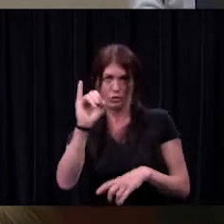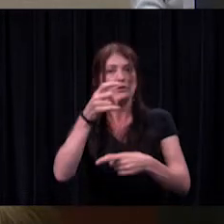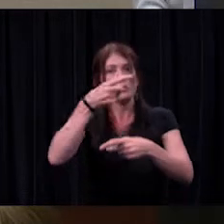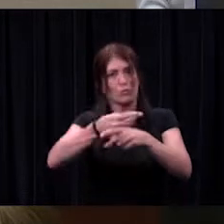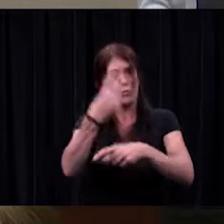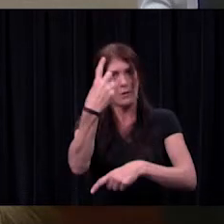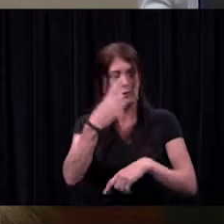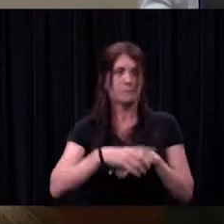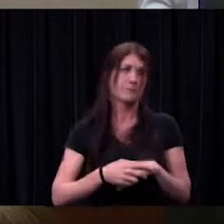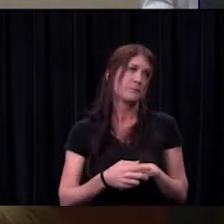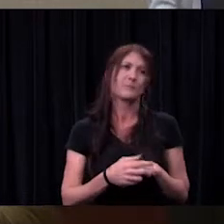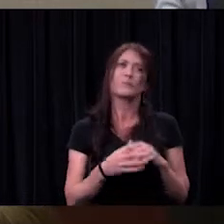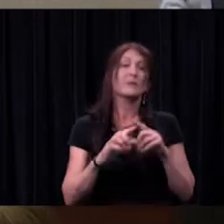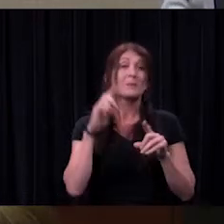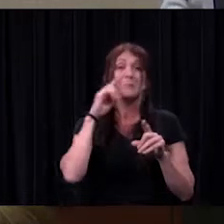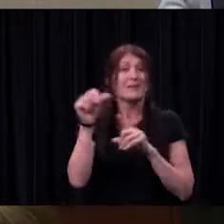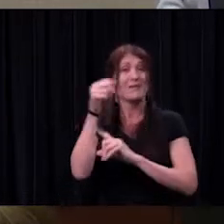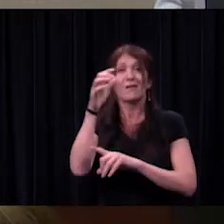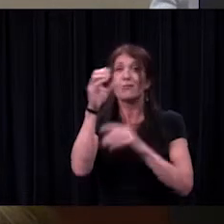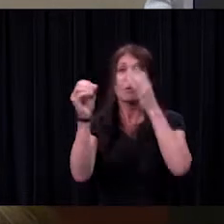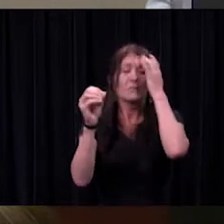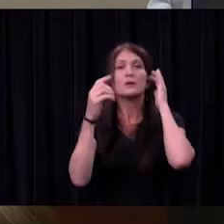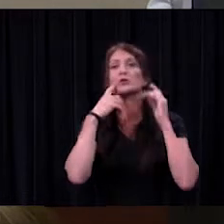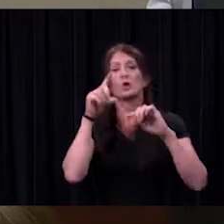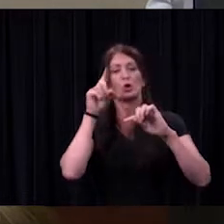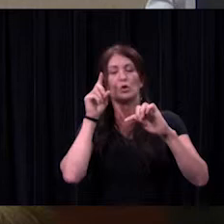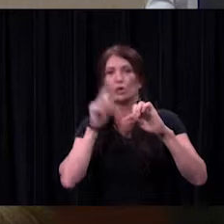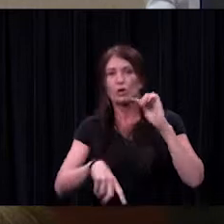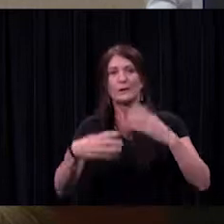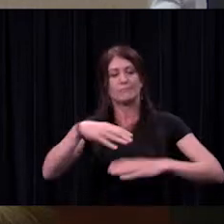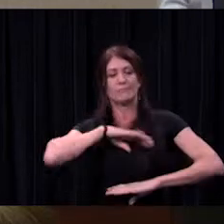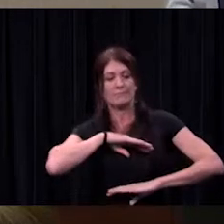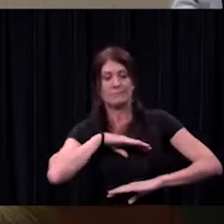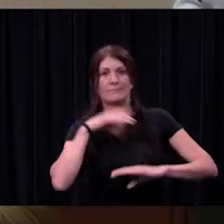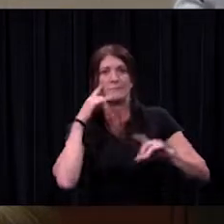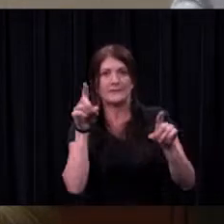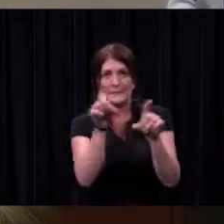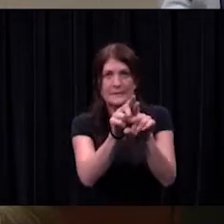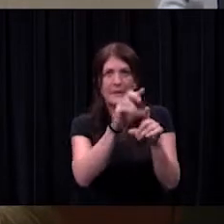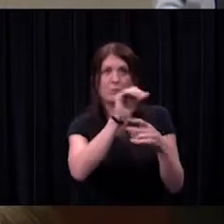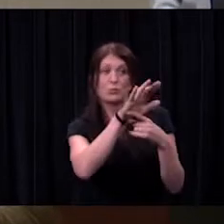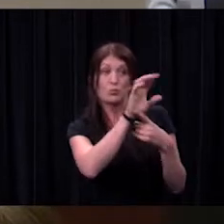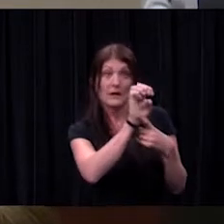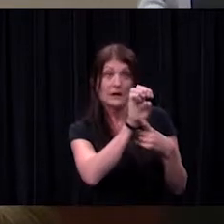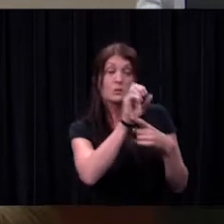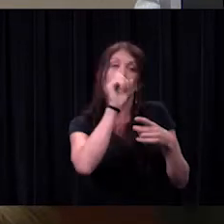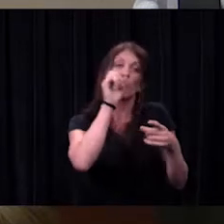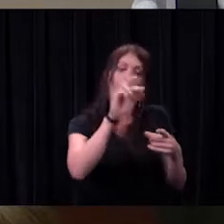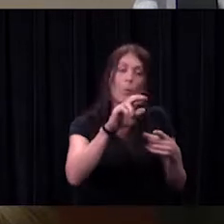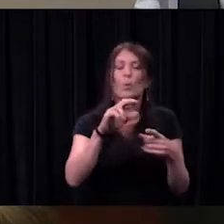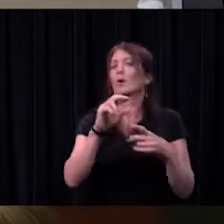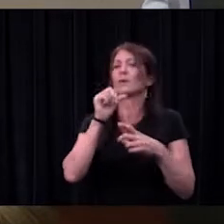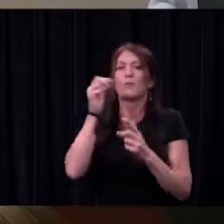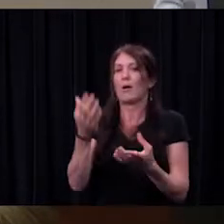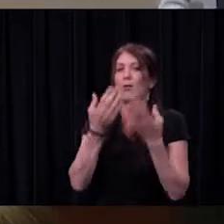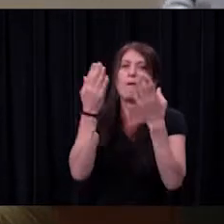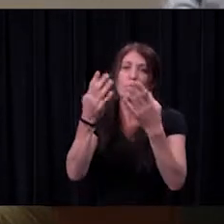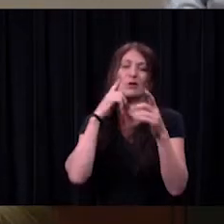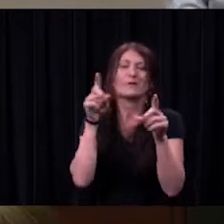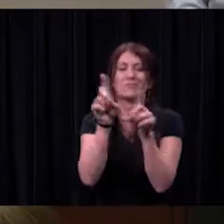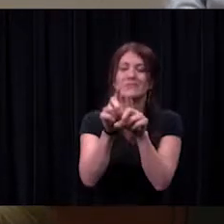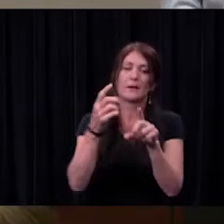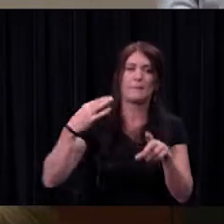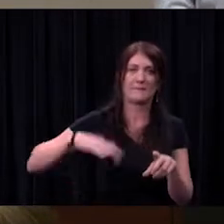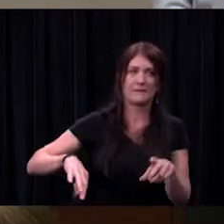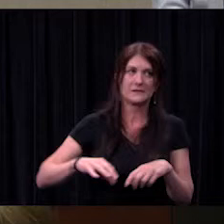part, could not either come close to the rate or were not able to offer the same terms and conditions. So what you see before you